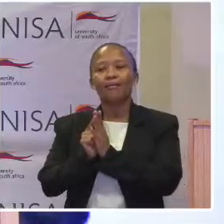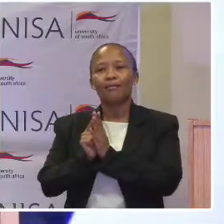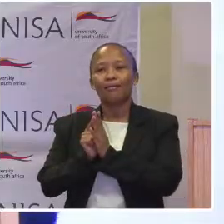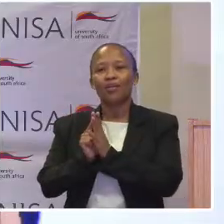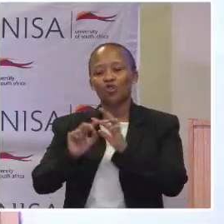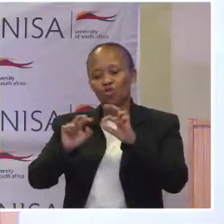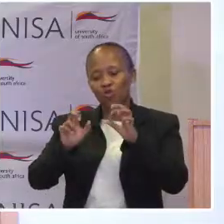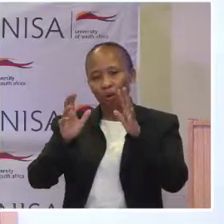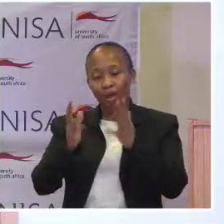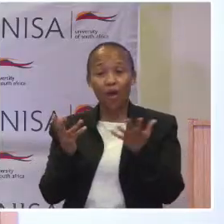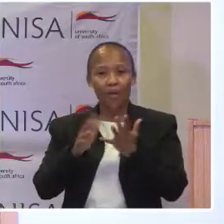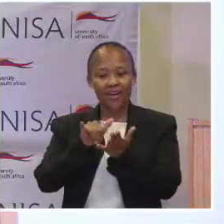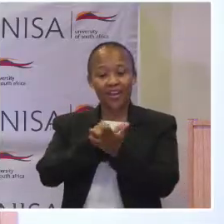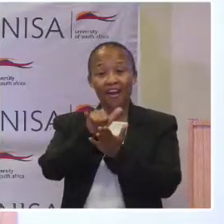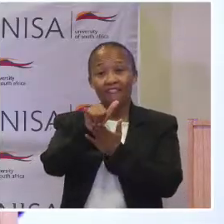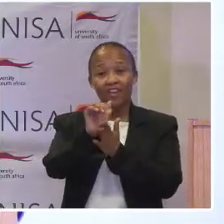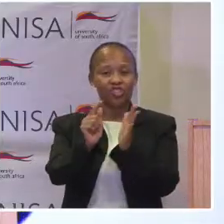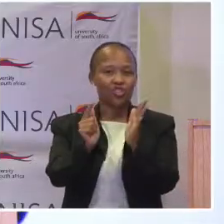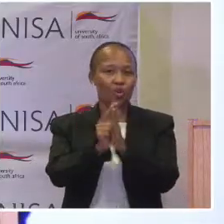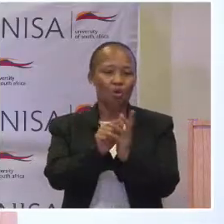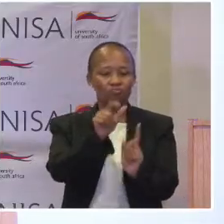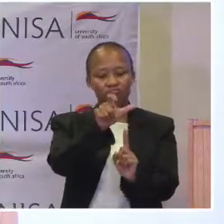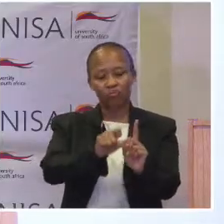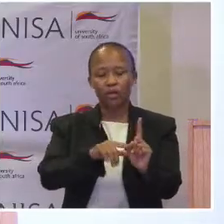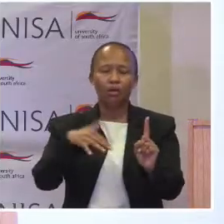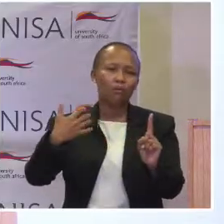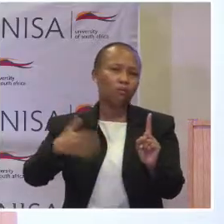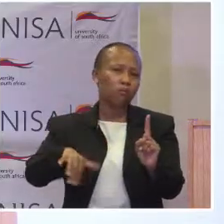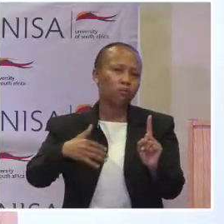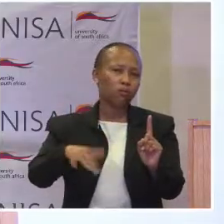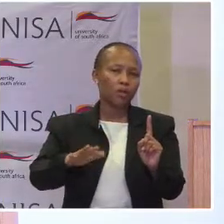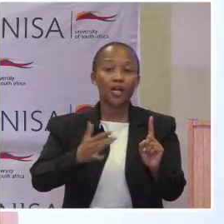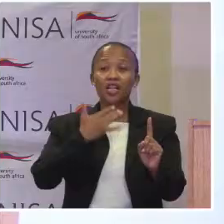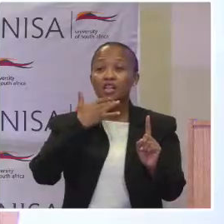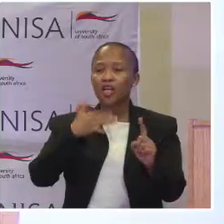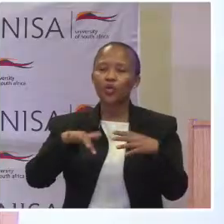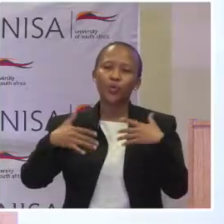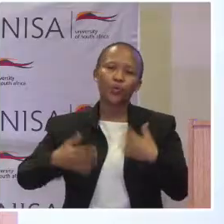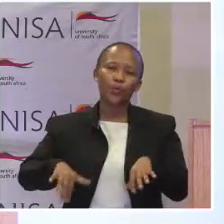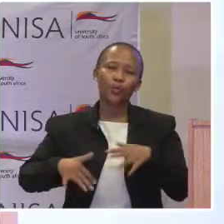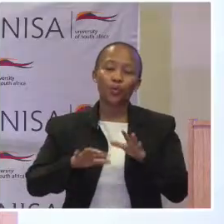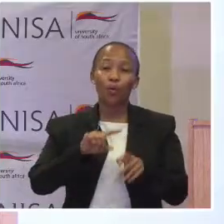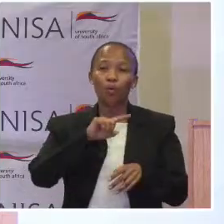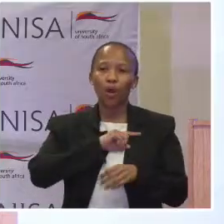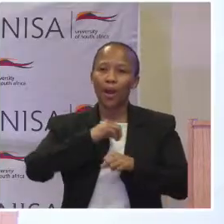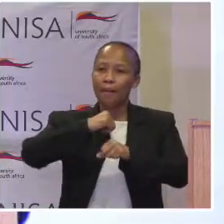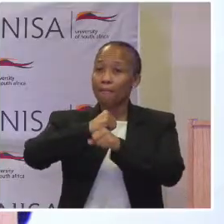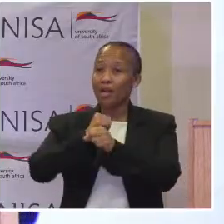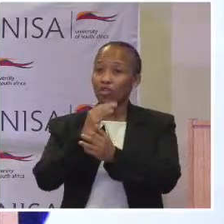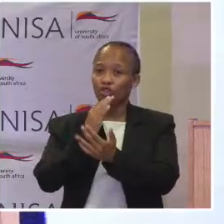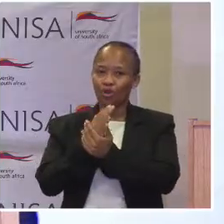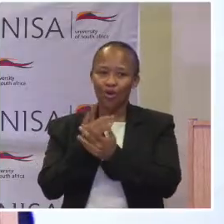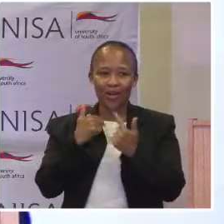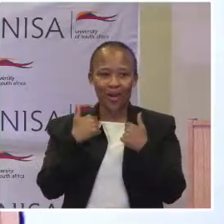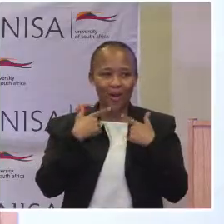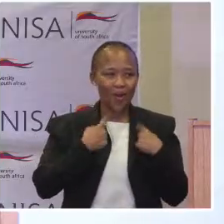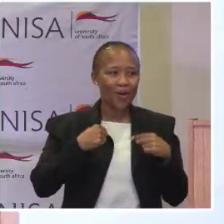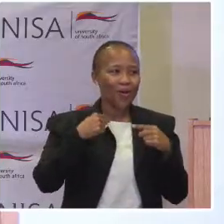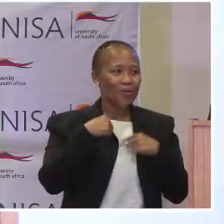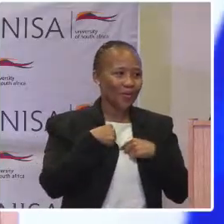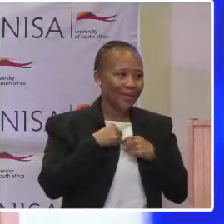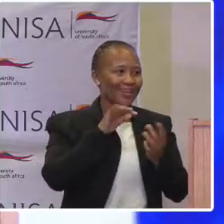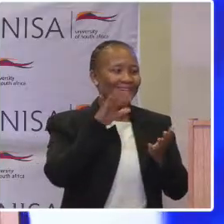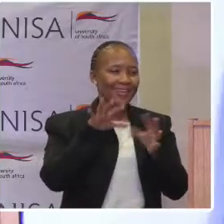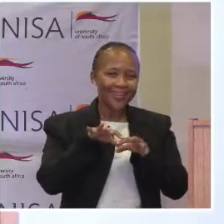law. We truly, truly thank you so much for making sure that we move towards catching flights and not catching